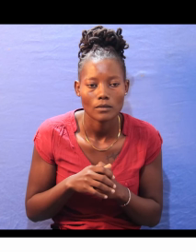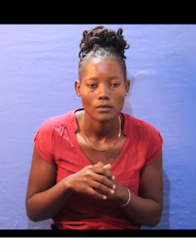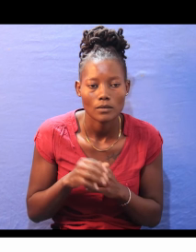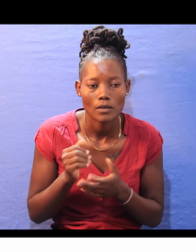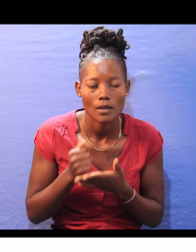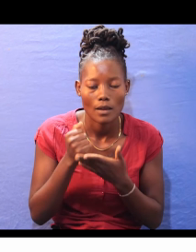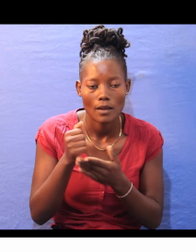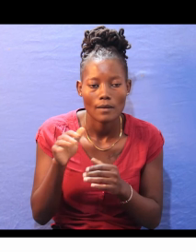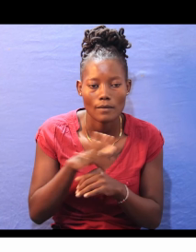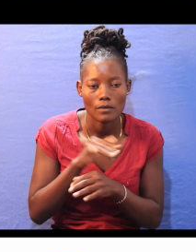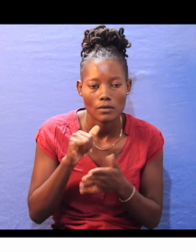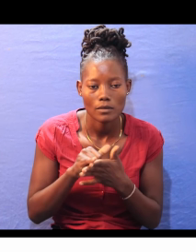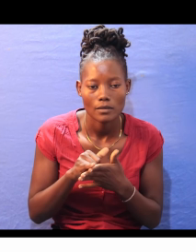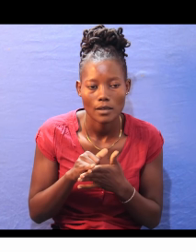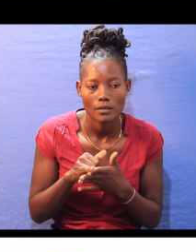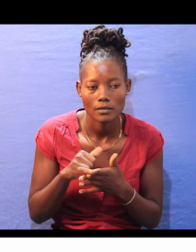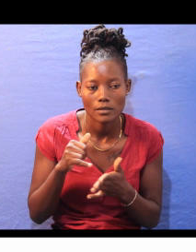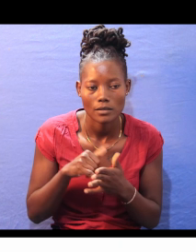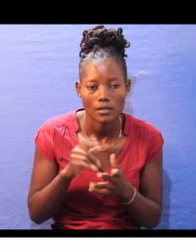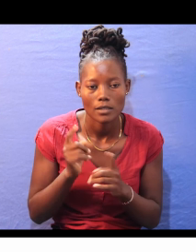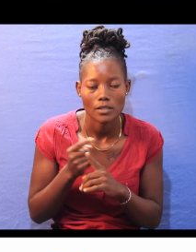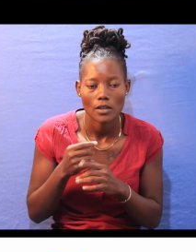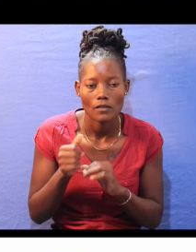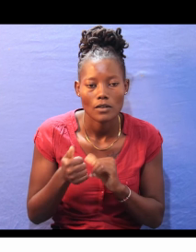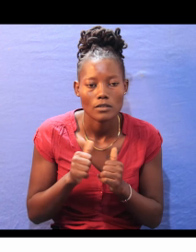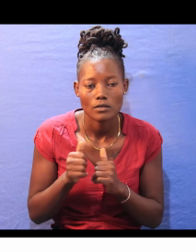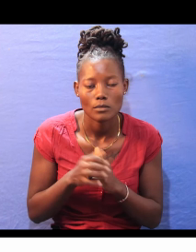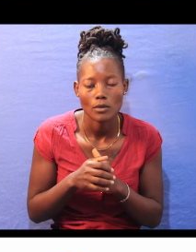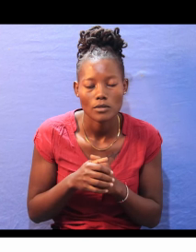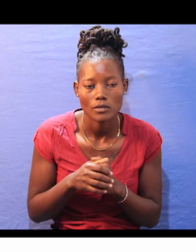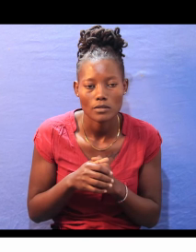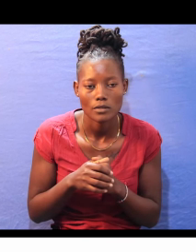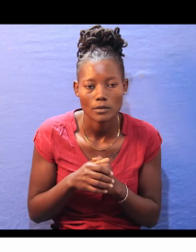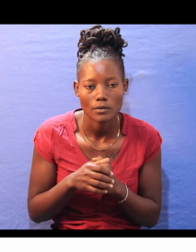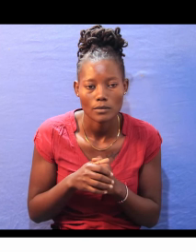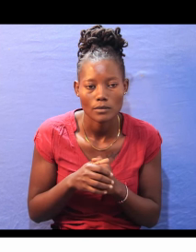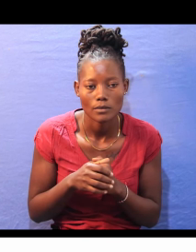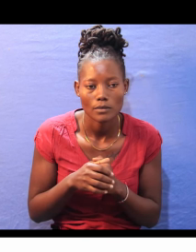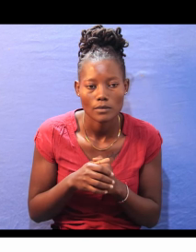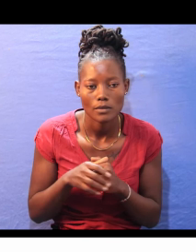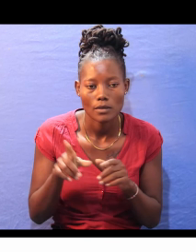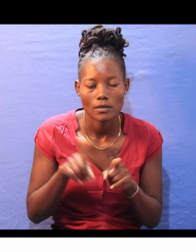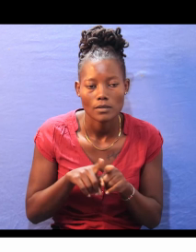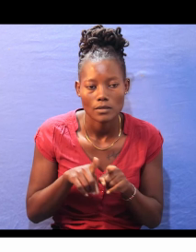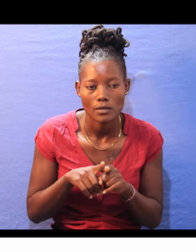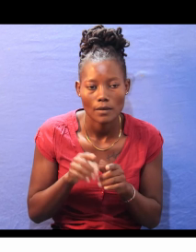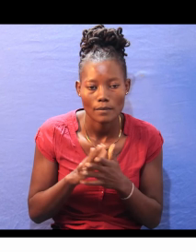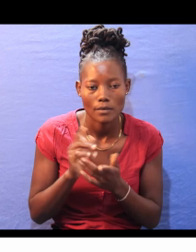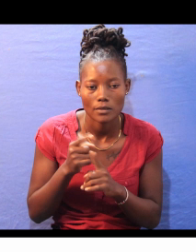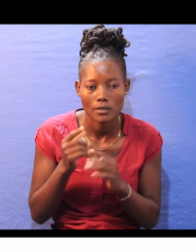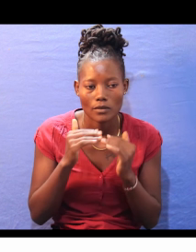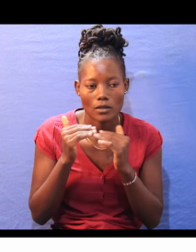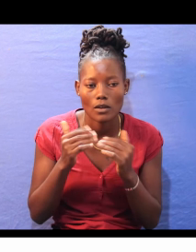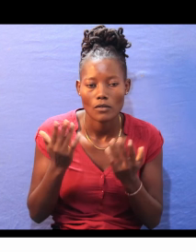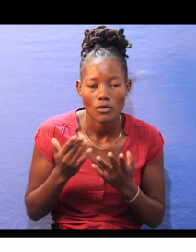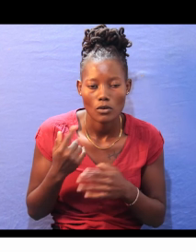help them each in their respective sports doing these things. And the advanced intermediate level is where we are going